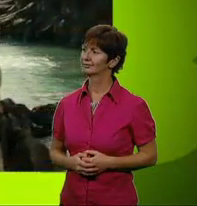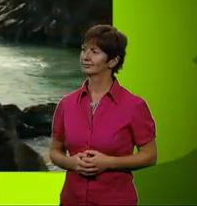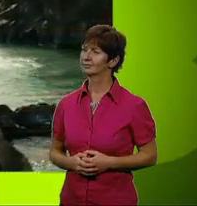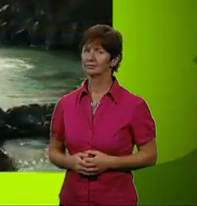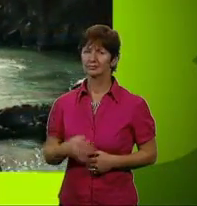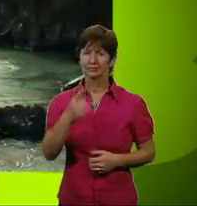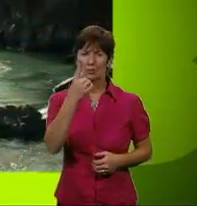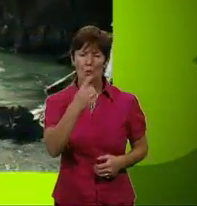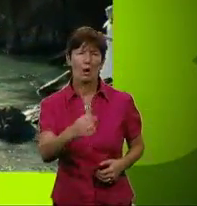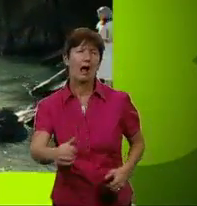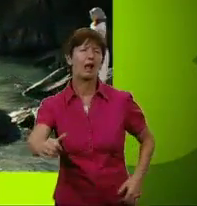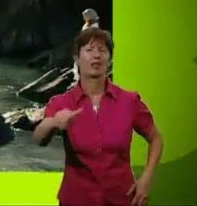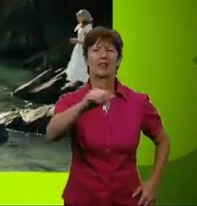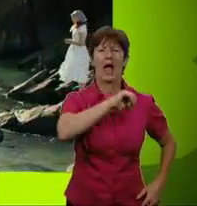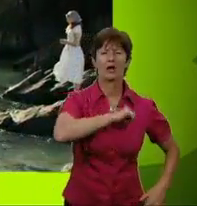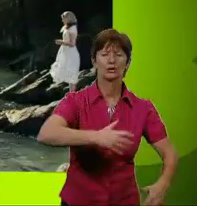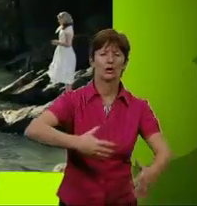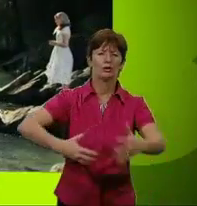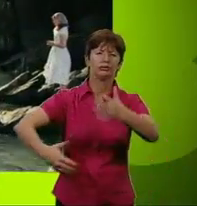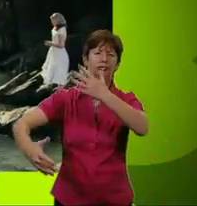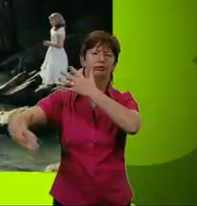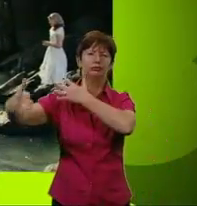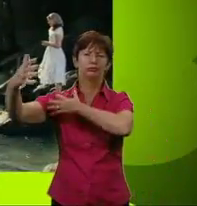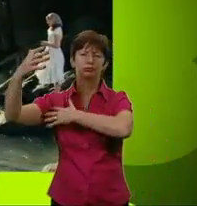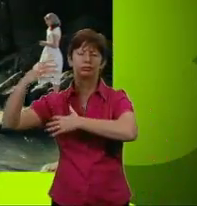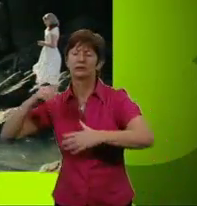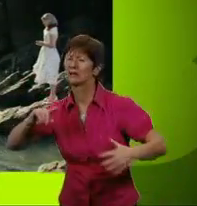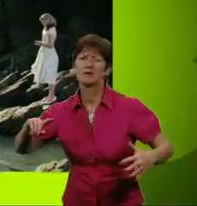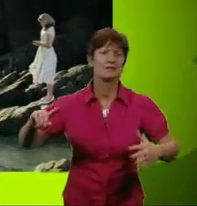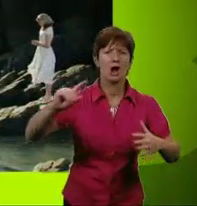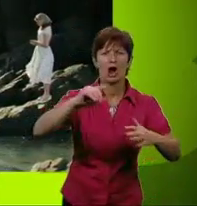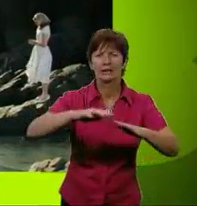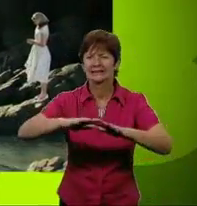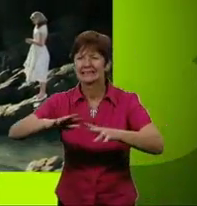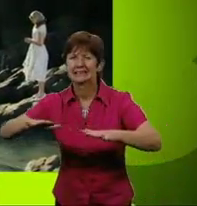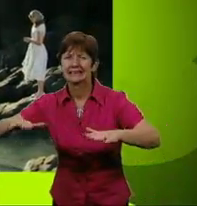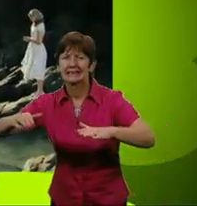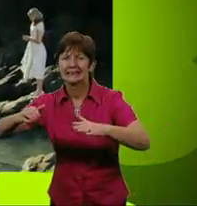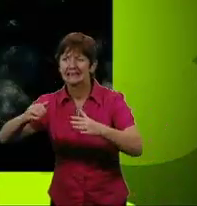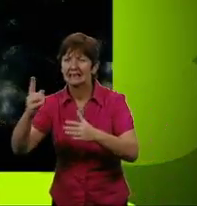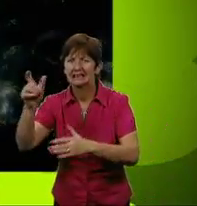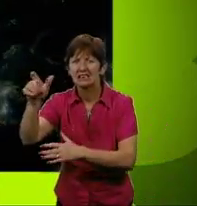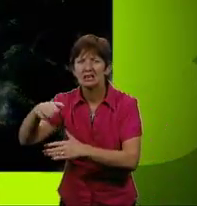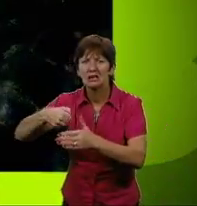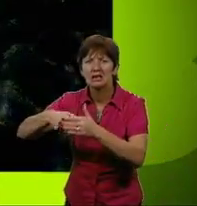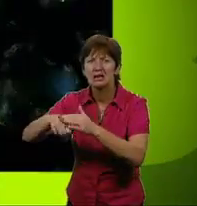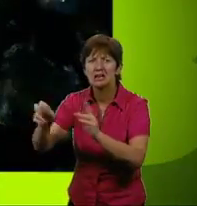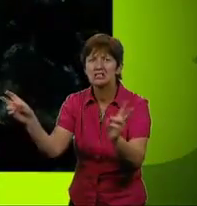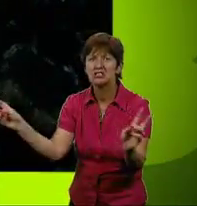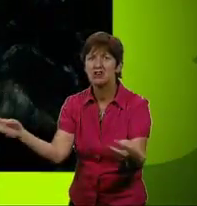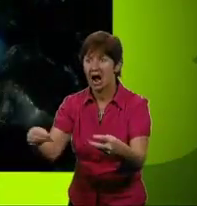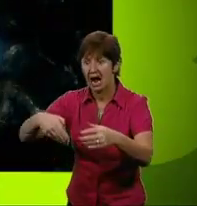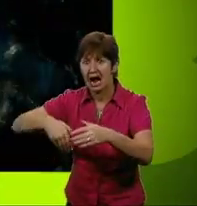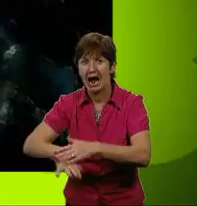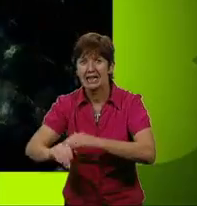A thousand years ago, the first Seaborn was trapped in an underwater cave. He pushed so hard to free